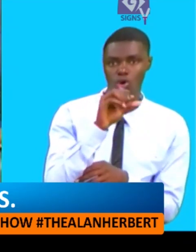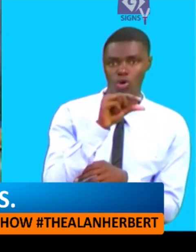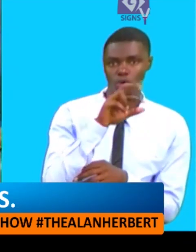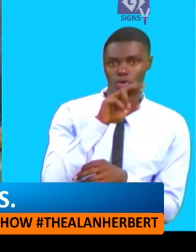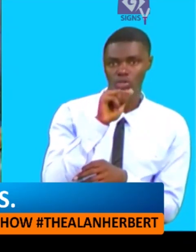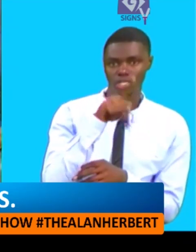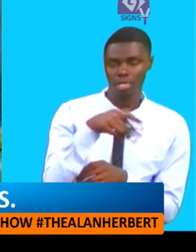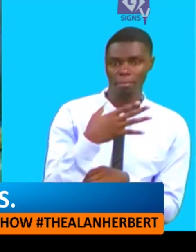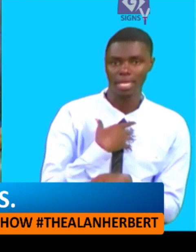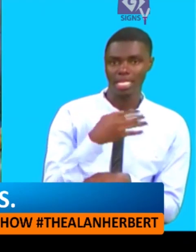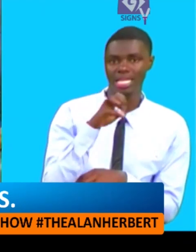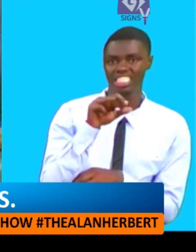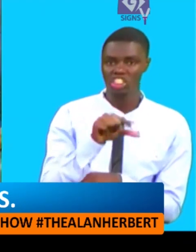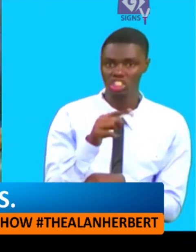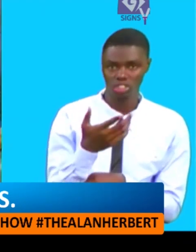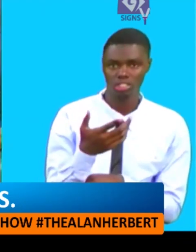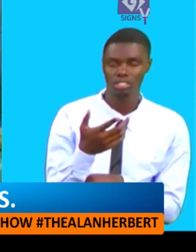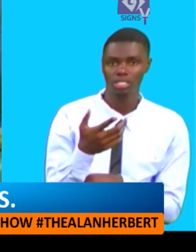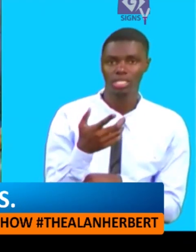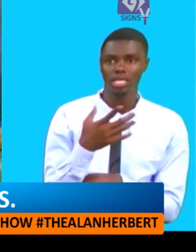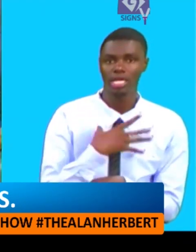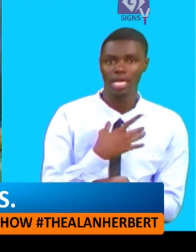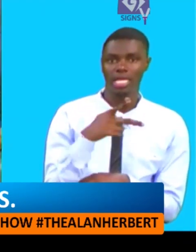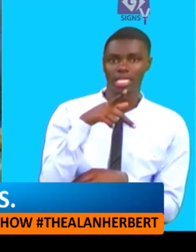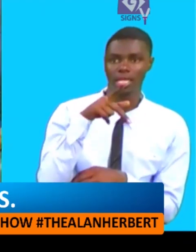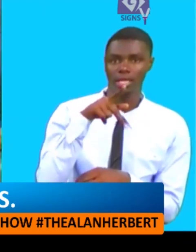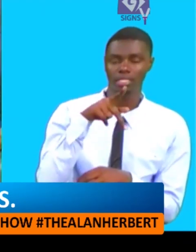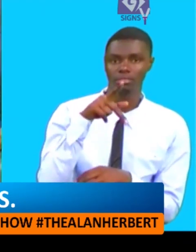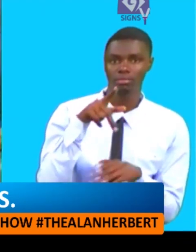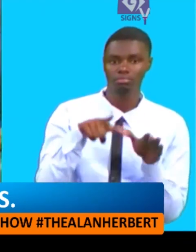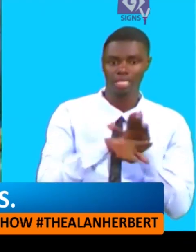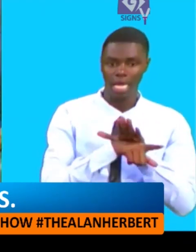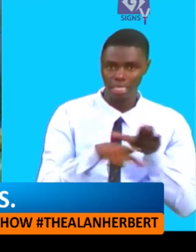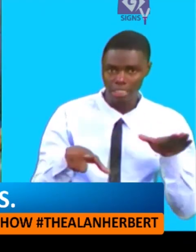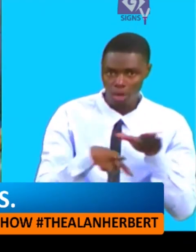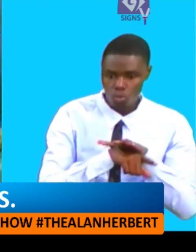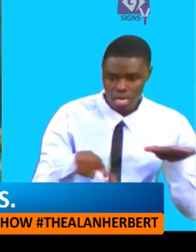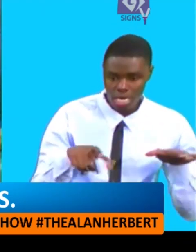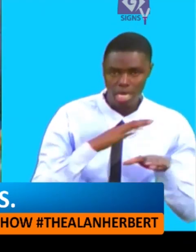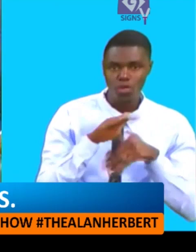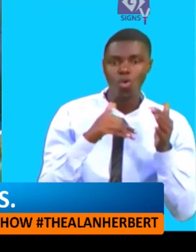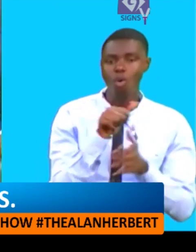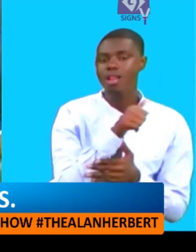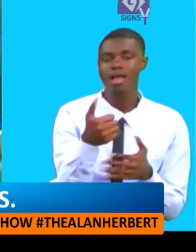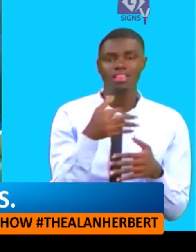for EEGs. We have Doppler ultrasounds and also all the other benefits. Yeah,